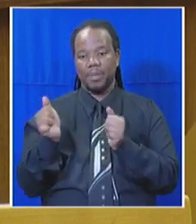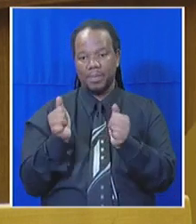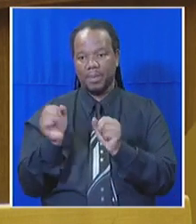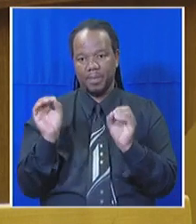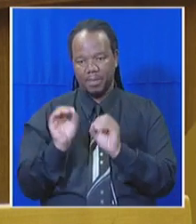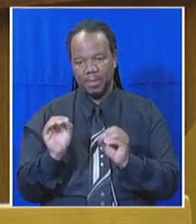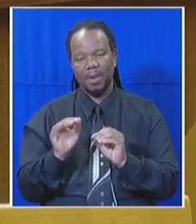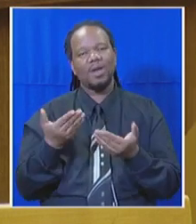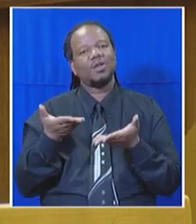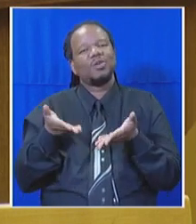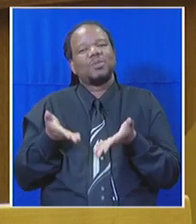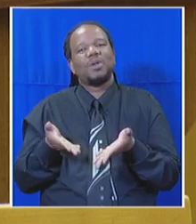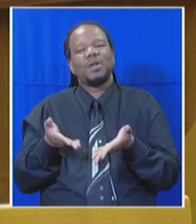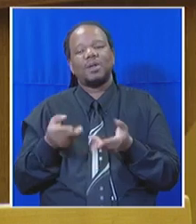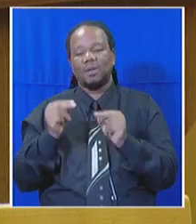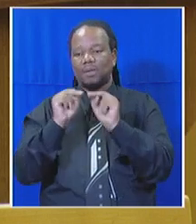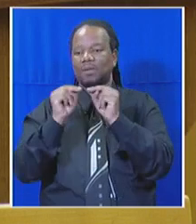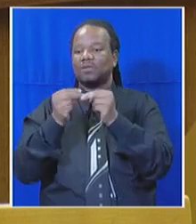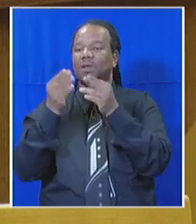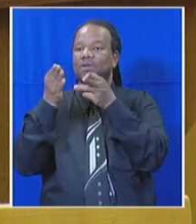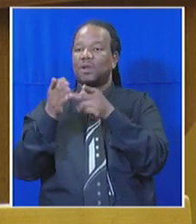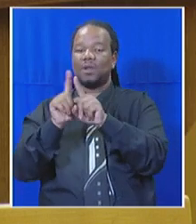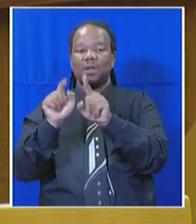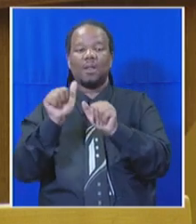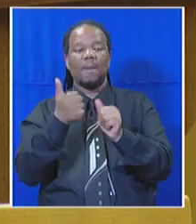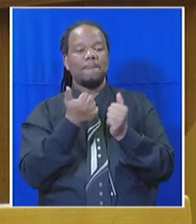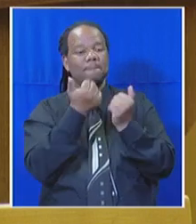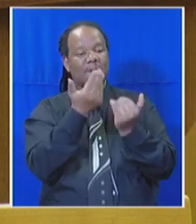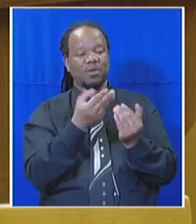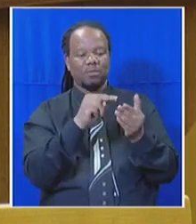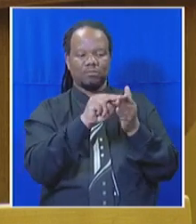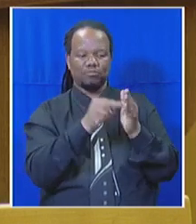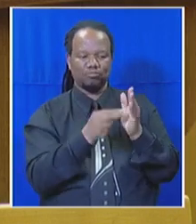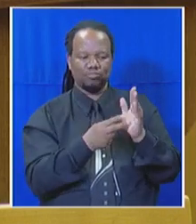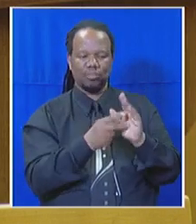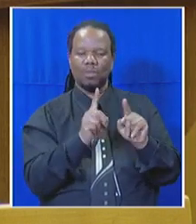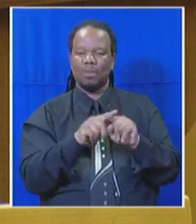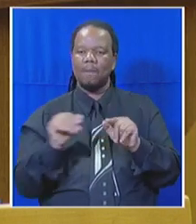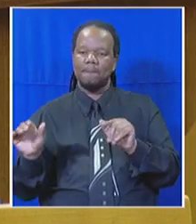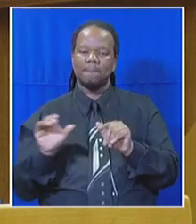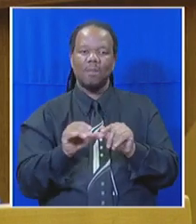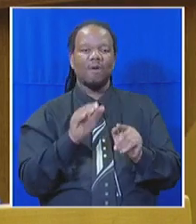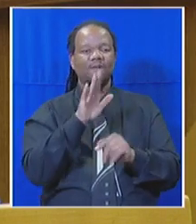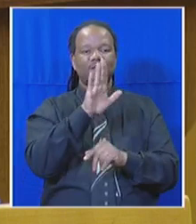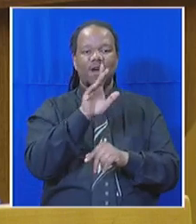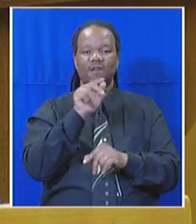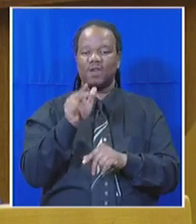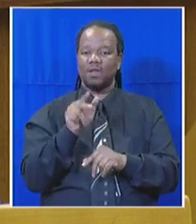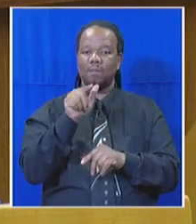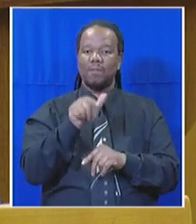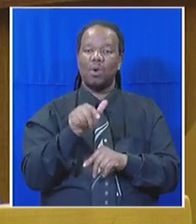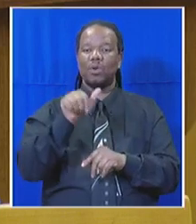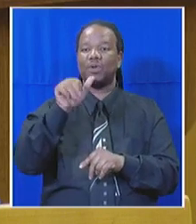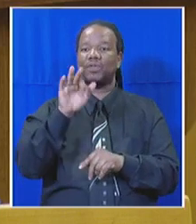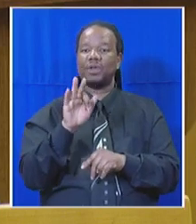that Treasury has made budget adjustments and that additional funds of 8.36 million will go